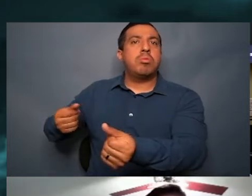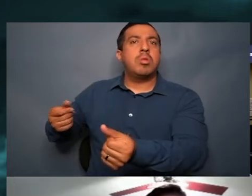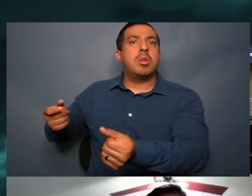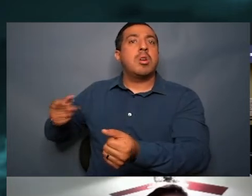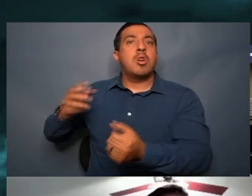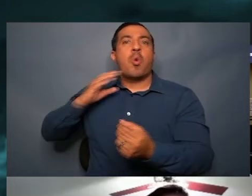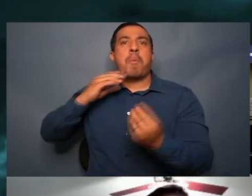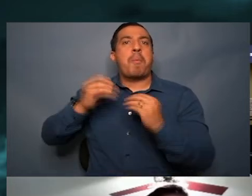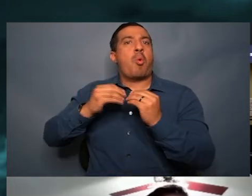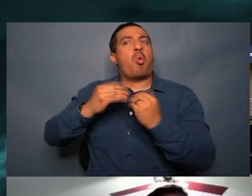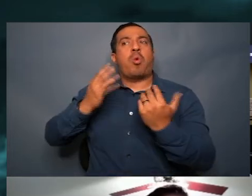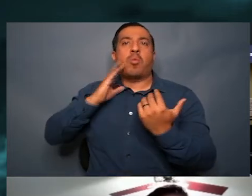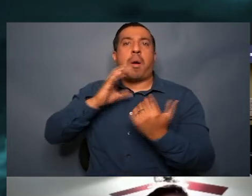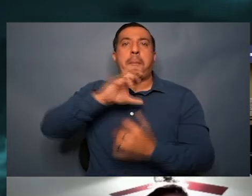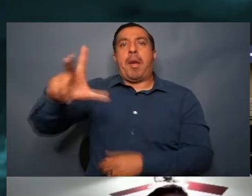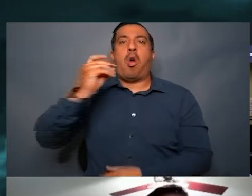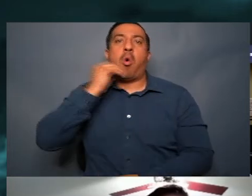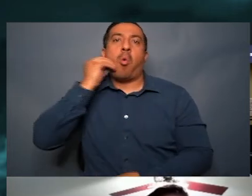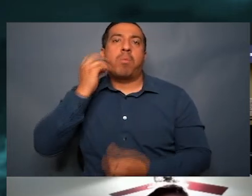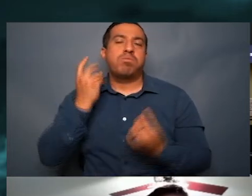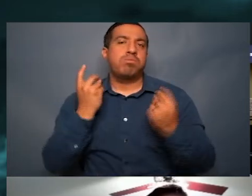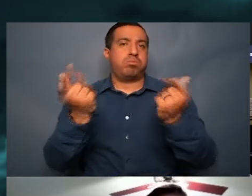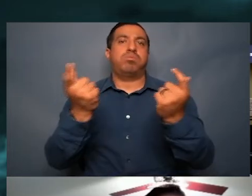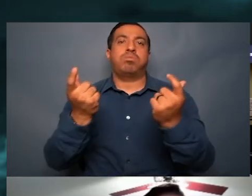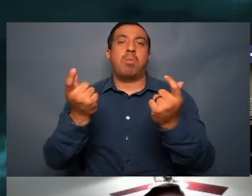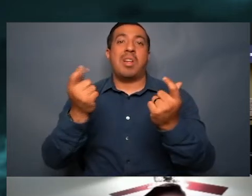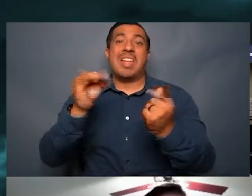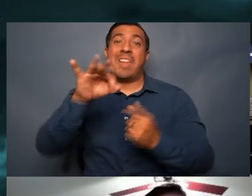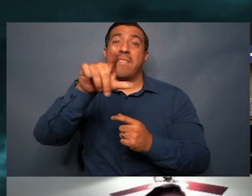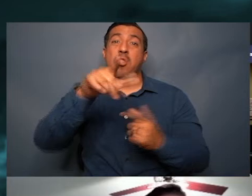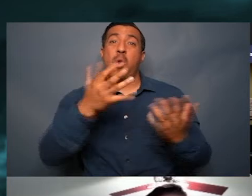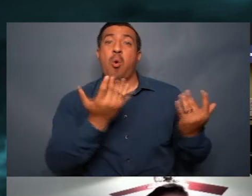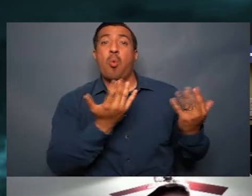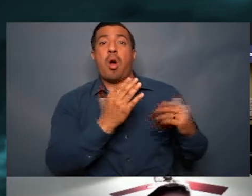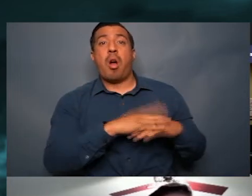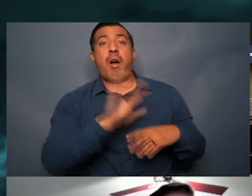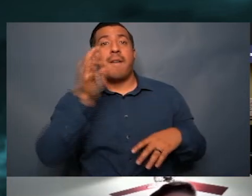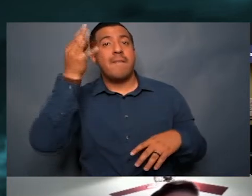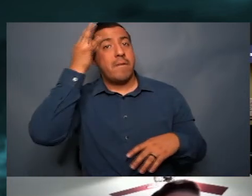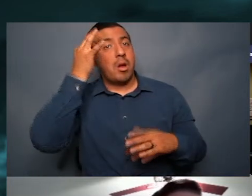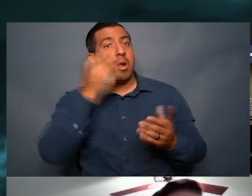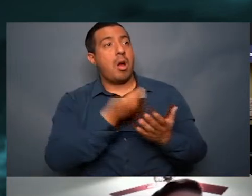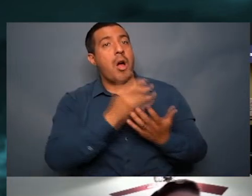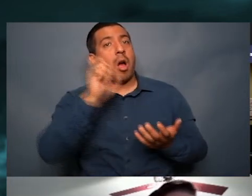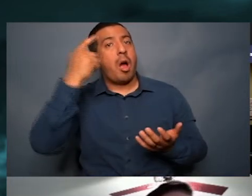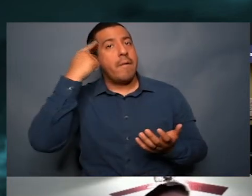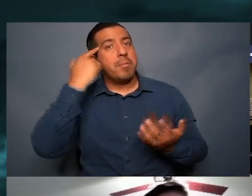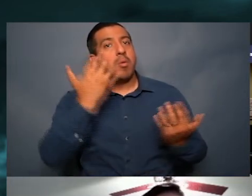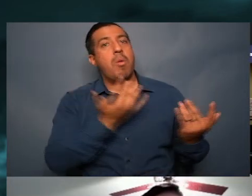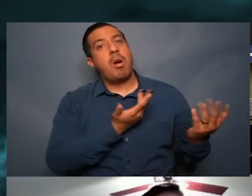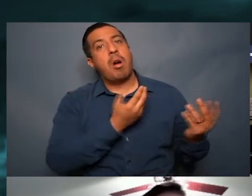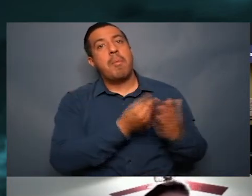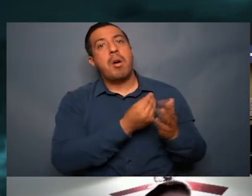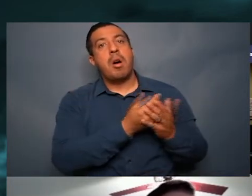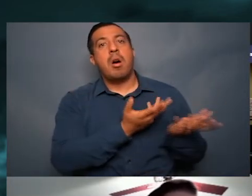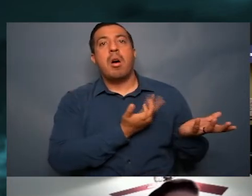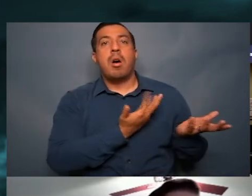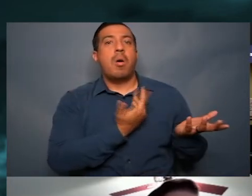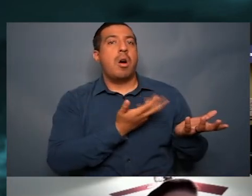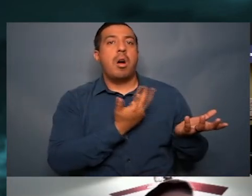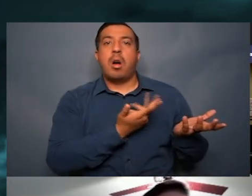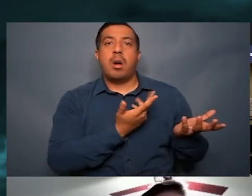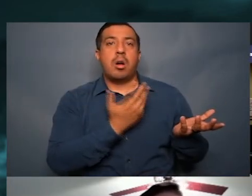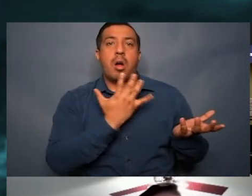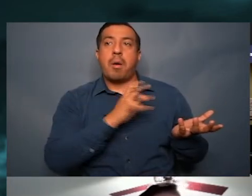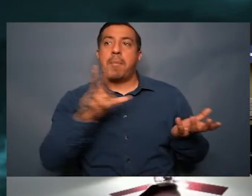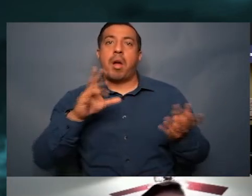in your home much sooner than if you wait or rely on the federal government to try to get you back to a new state